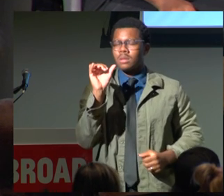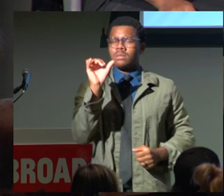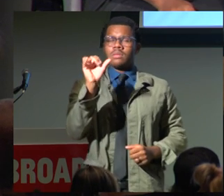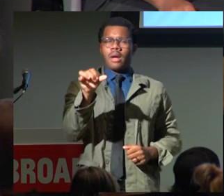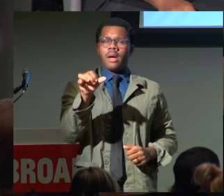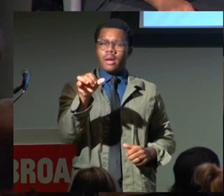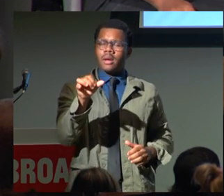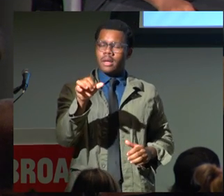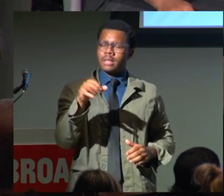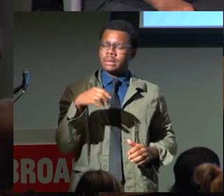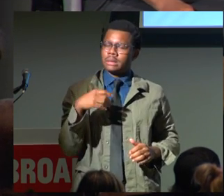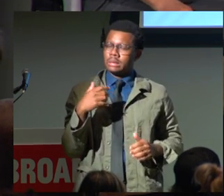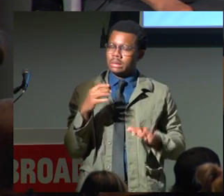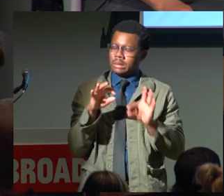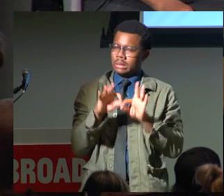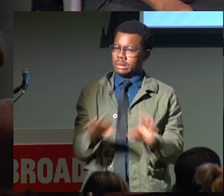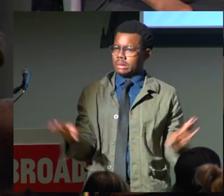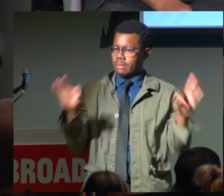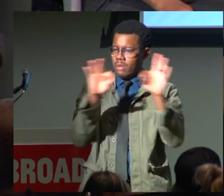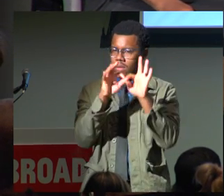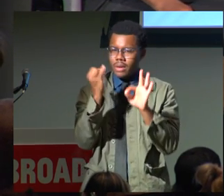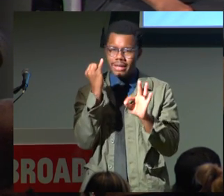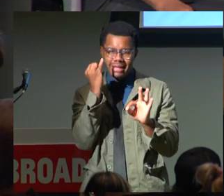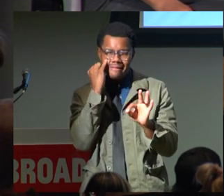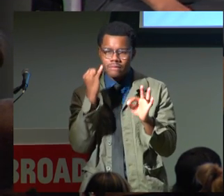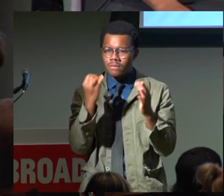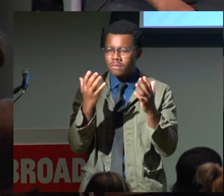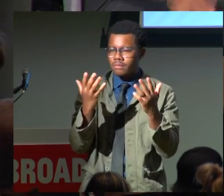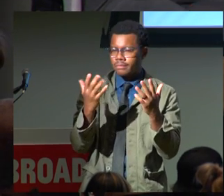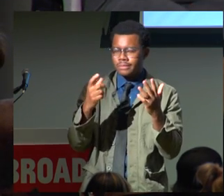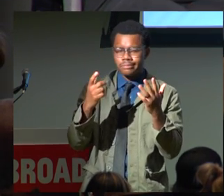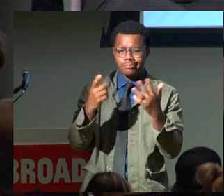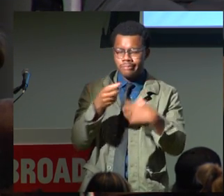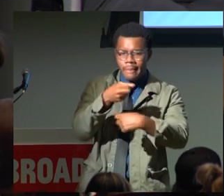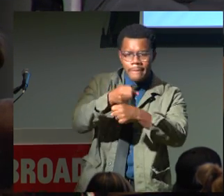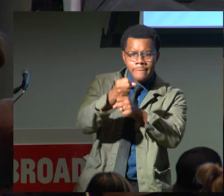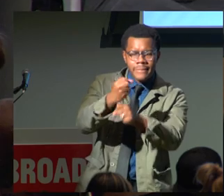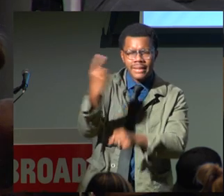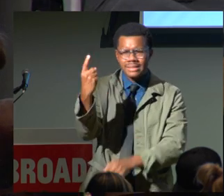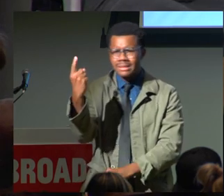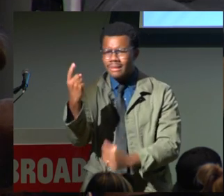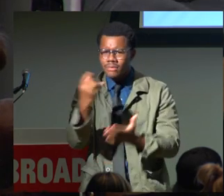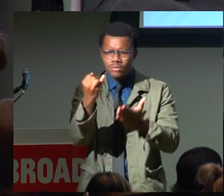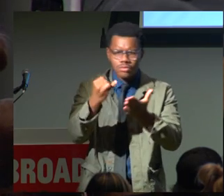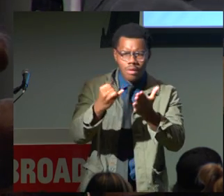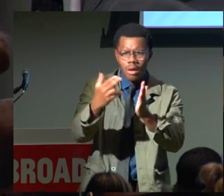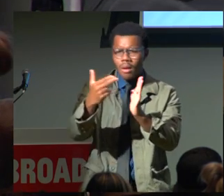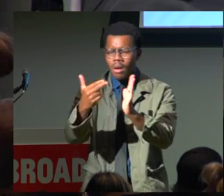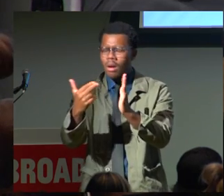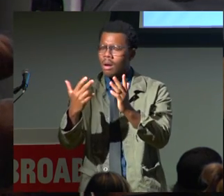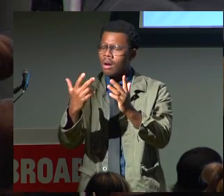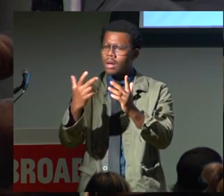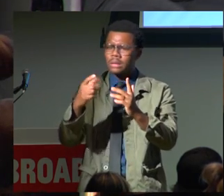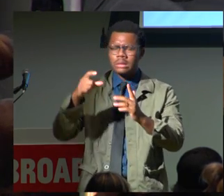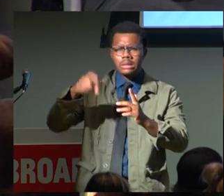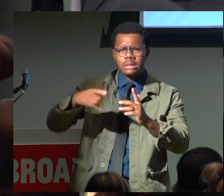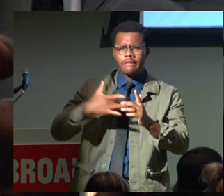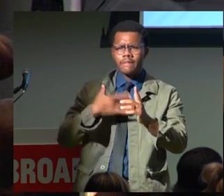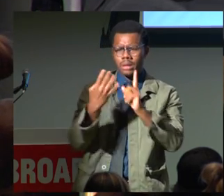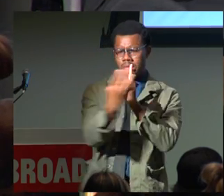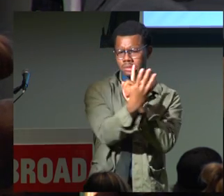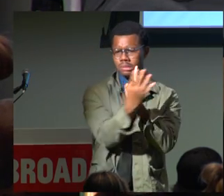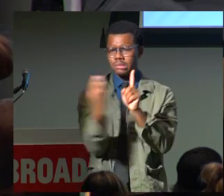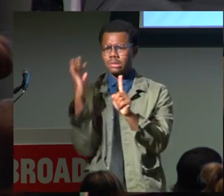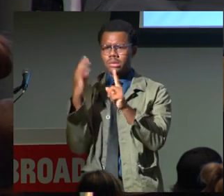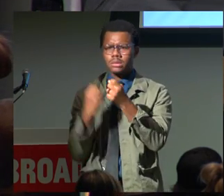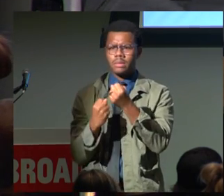very pivotal for anybody who's creative. You wanna feel supported by the people around you who make everything else happen. Because we see it as a team. We